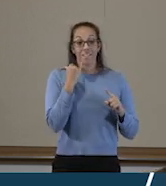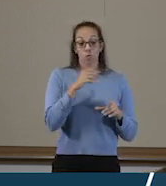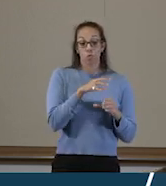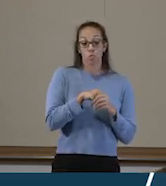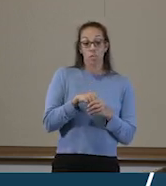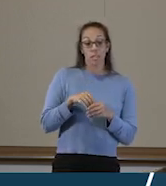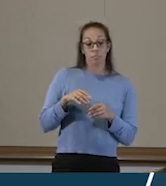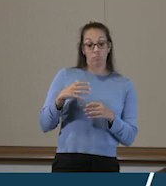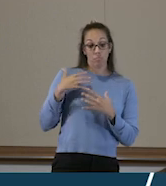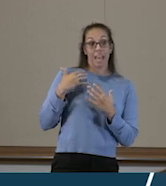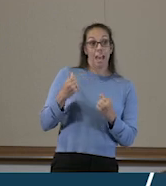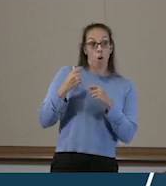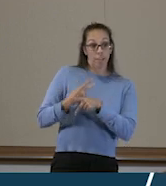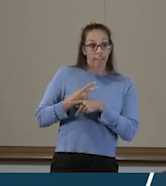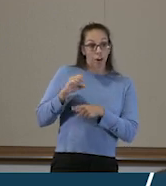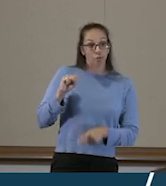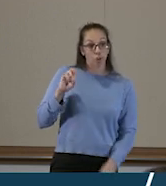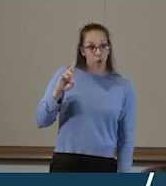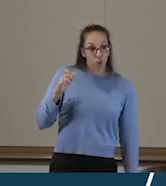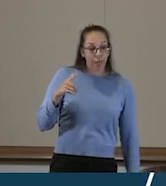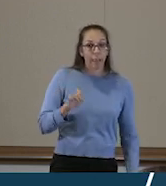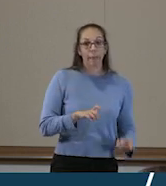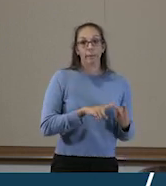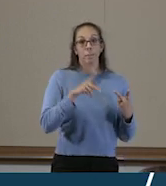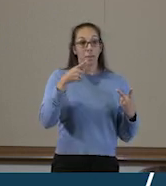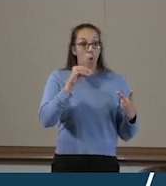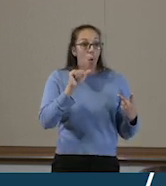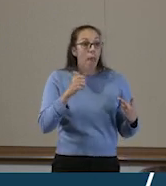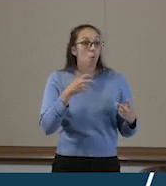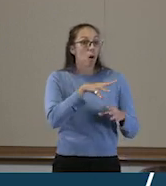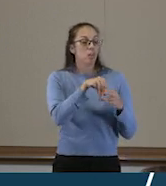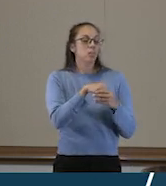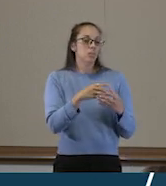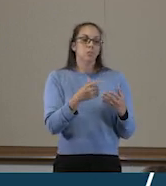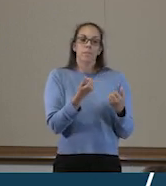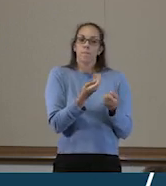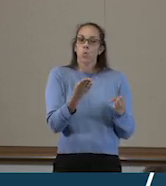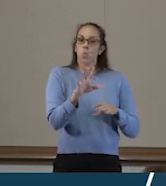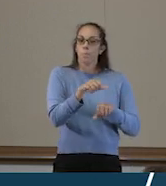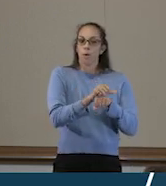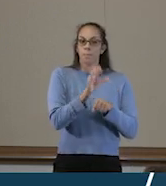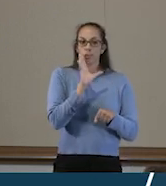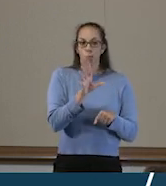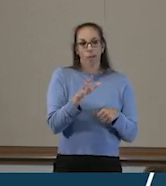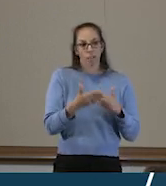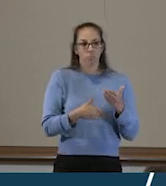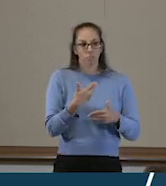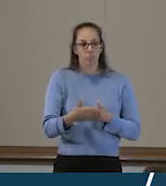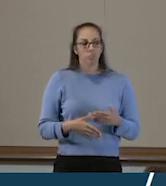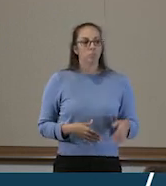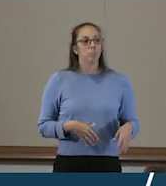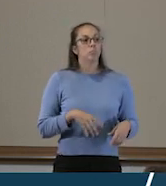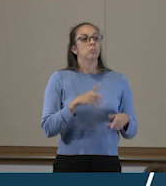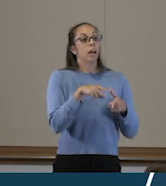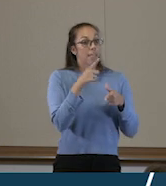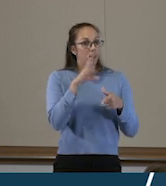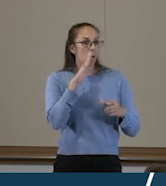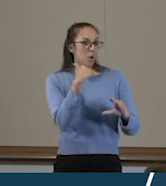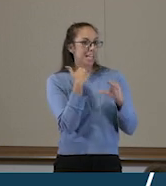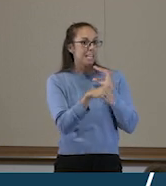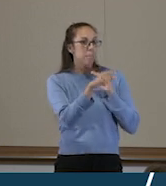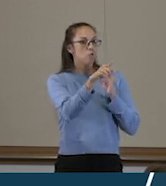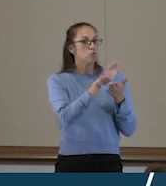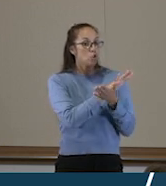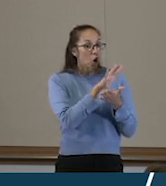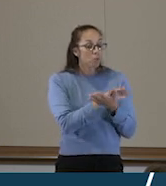healthcare surrogate or a power of attorney, that could take multiple appointments. But and then I email the documents out to you.